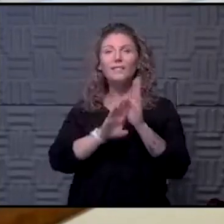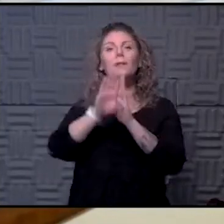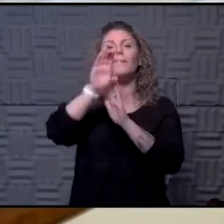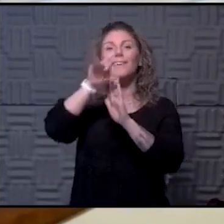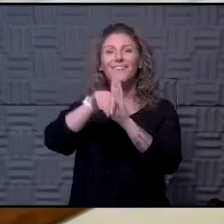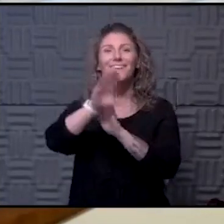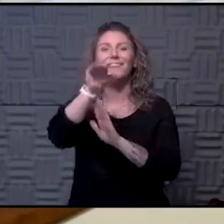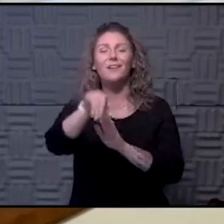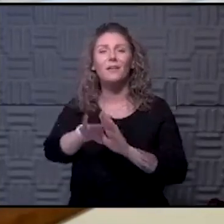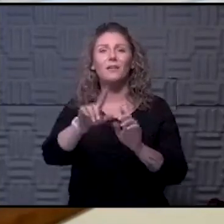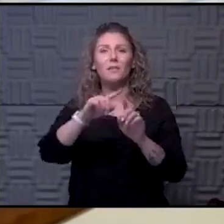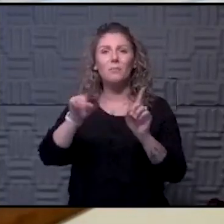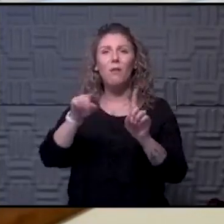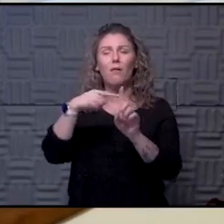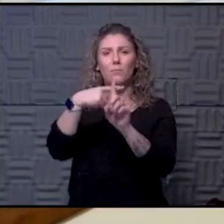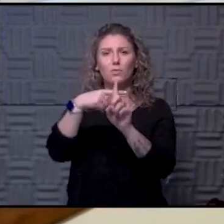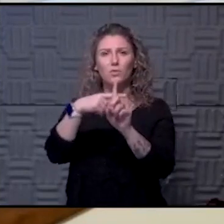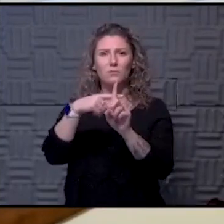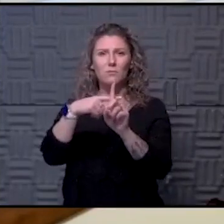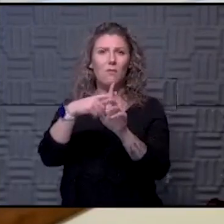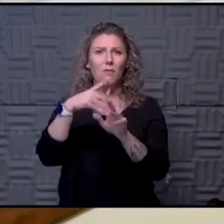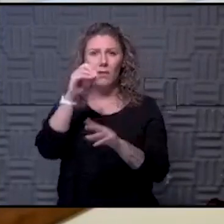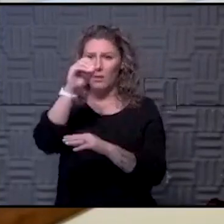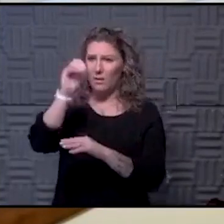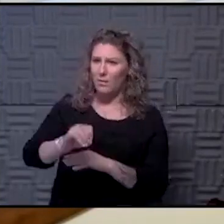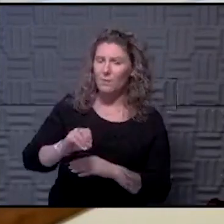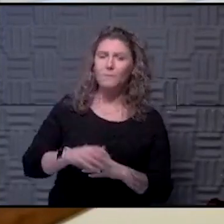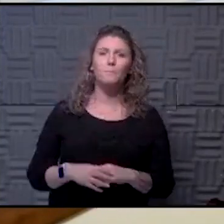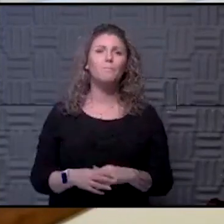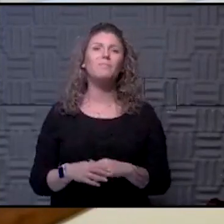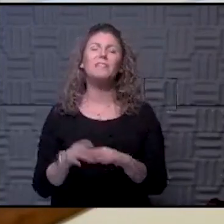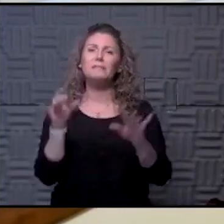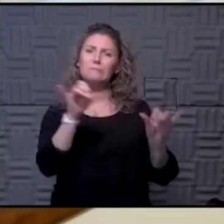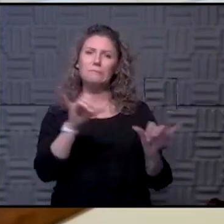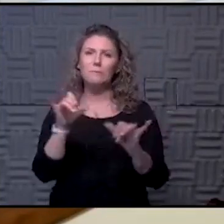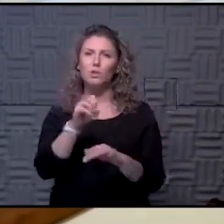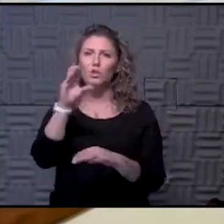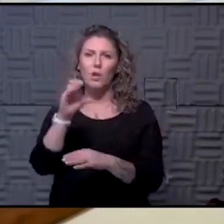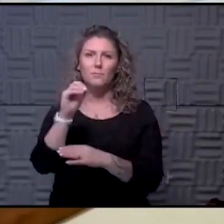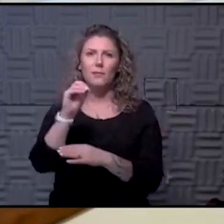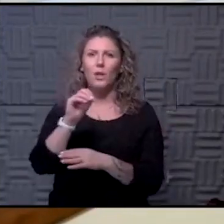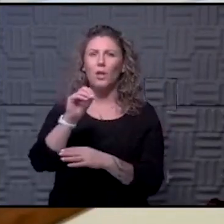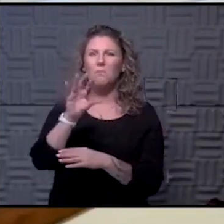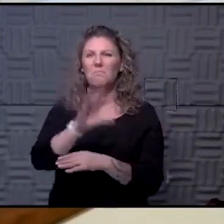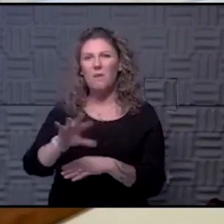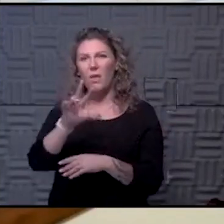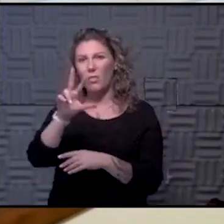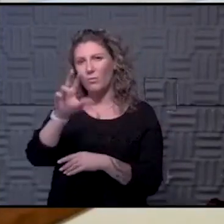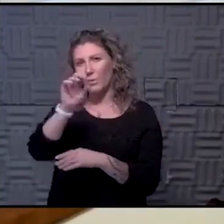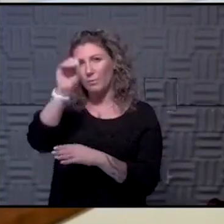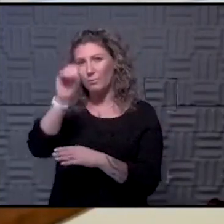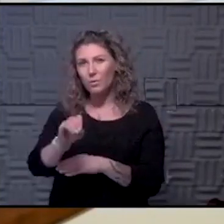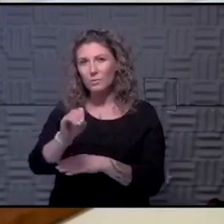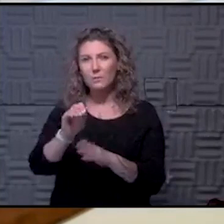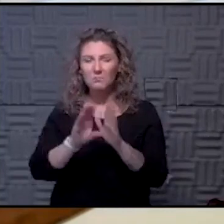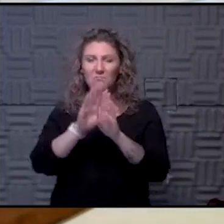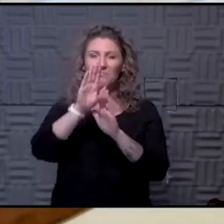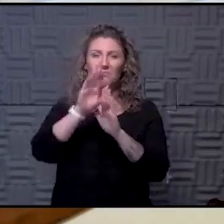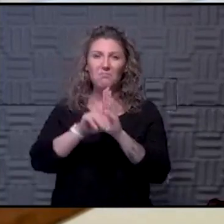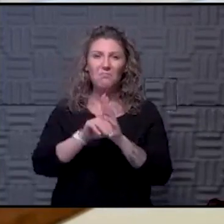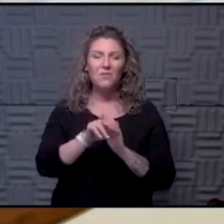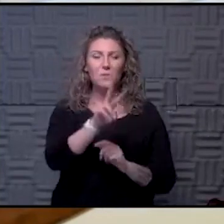percent positivity is hovering the same as Johnson County, right around 3%. We've seen it kind of fluctuate from